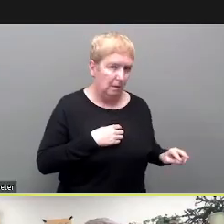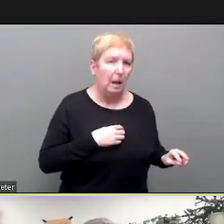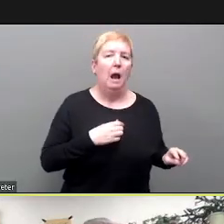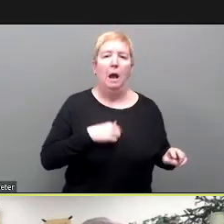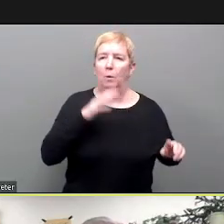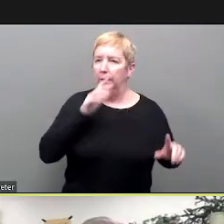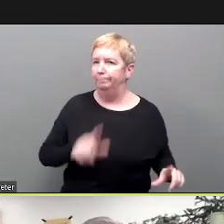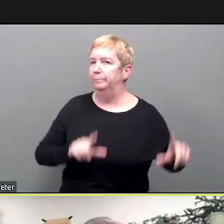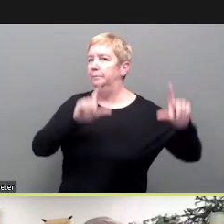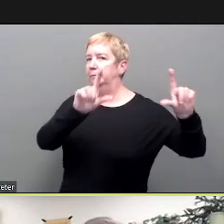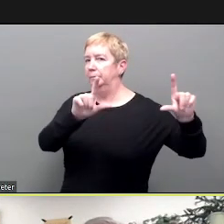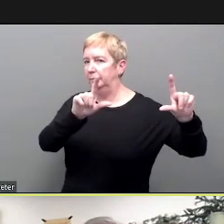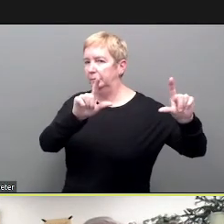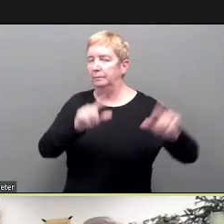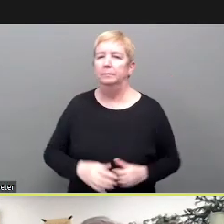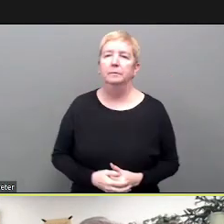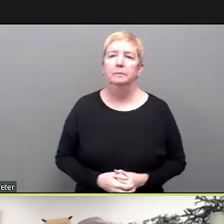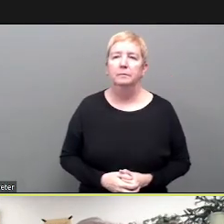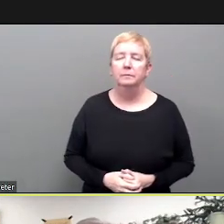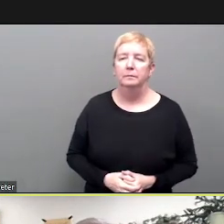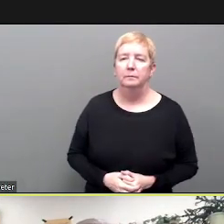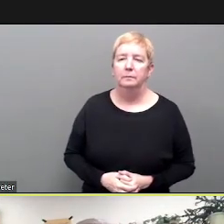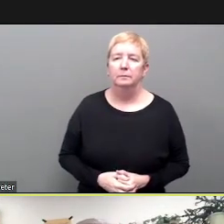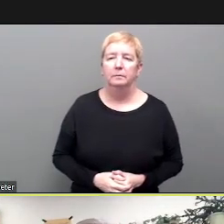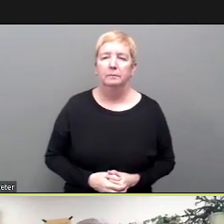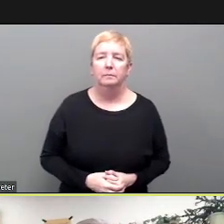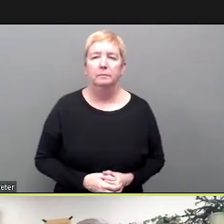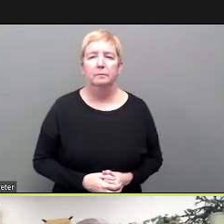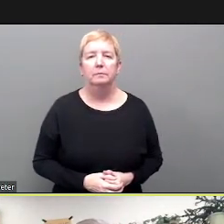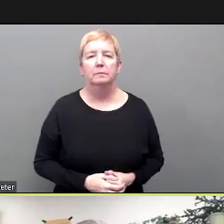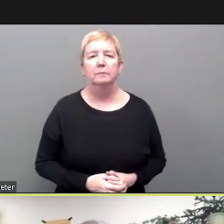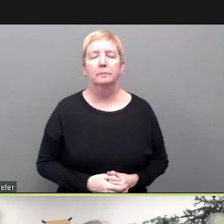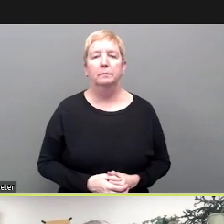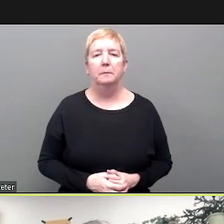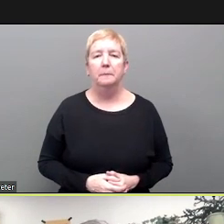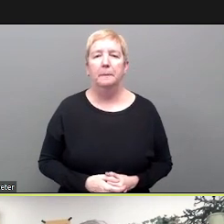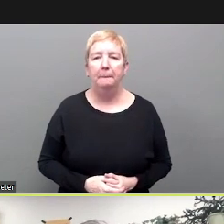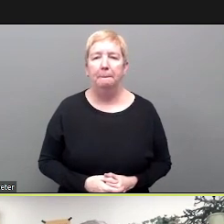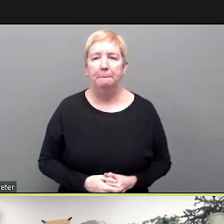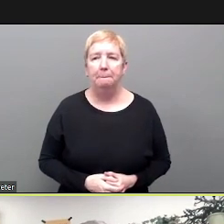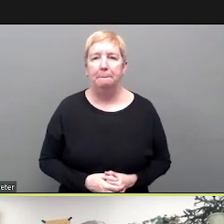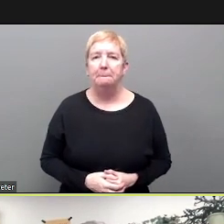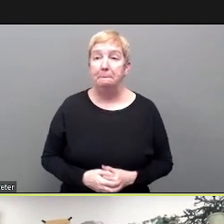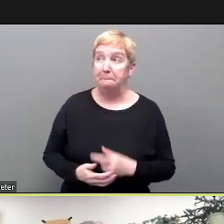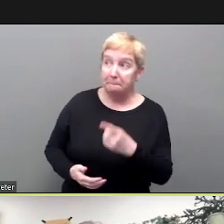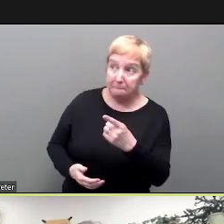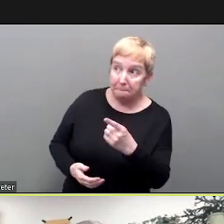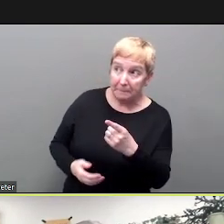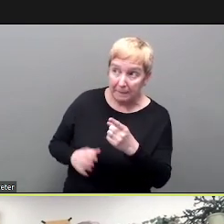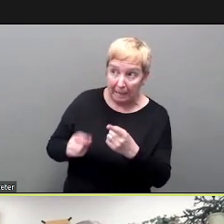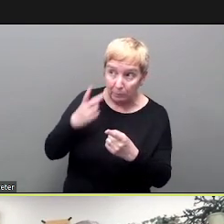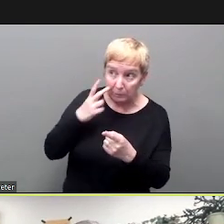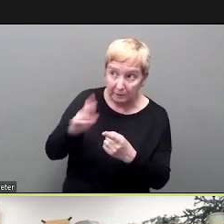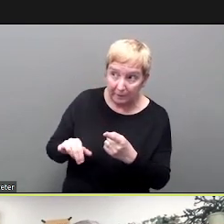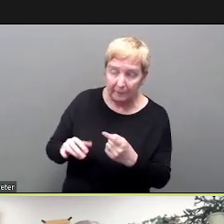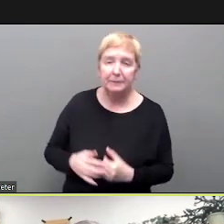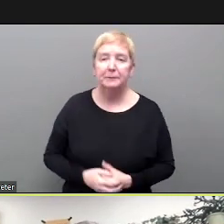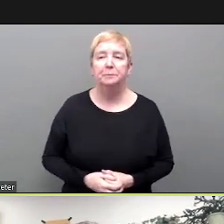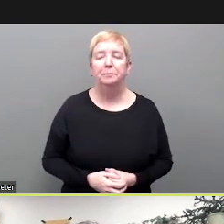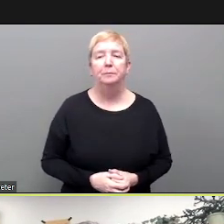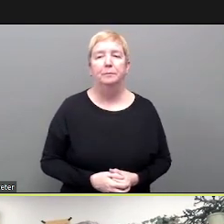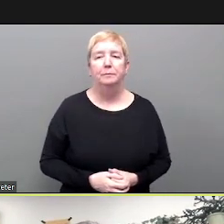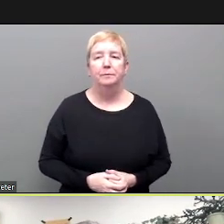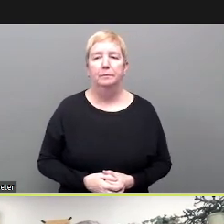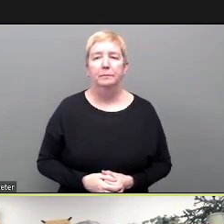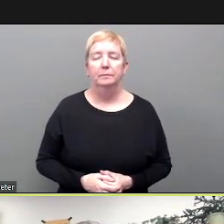you. This is the COVID pediatric hospitalization report. Hopefully you can see this. I can make it a little bigger,